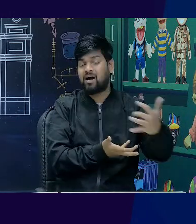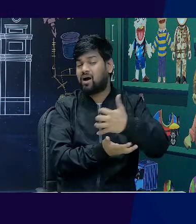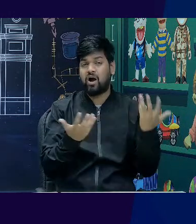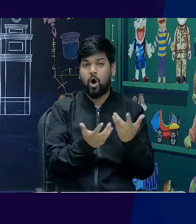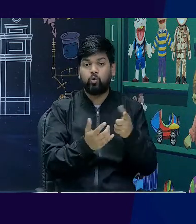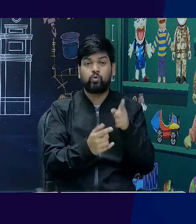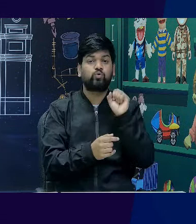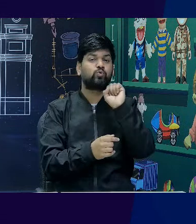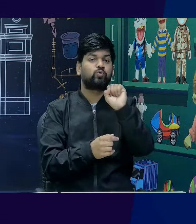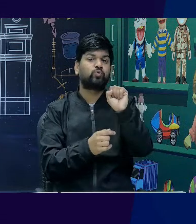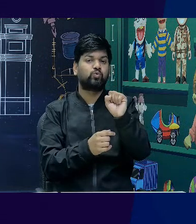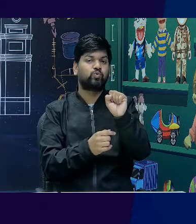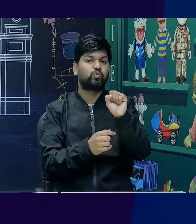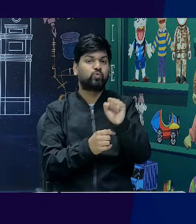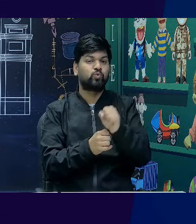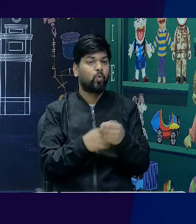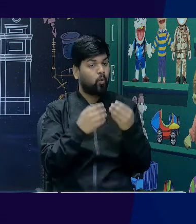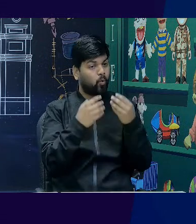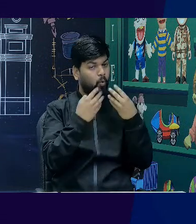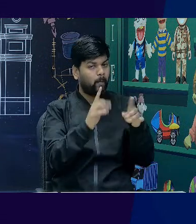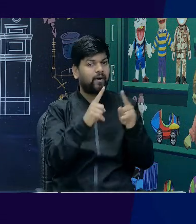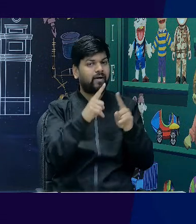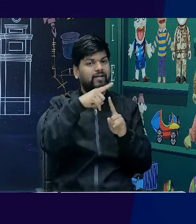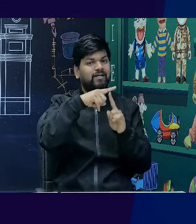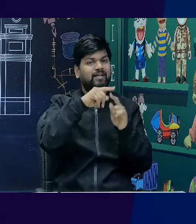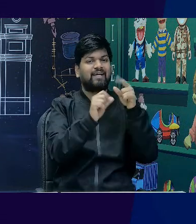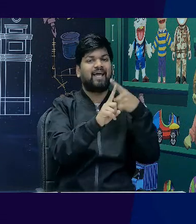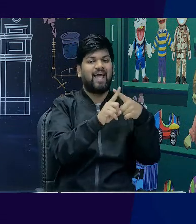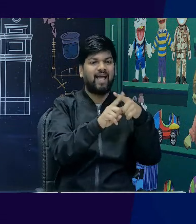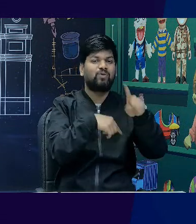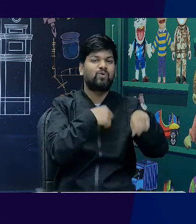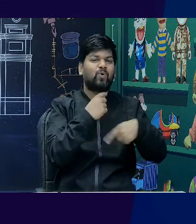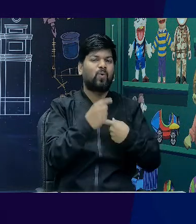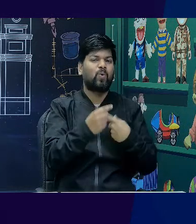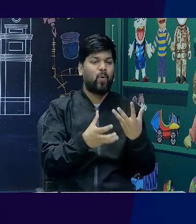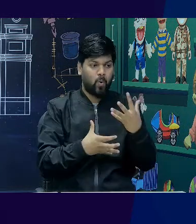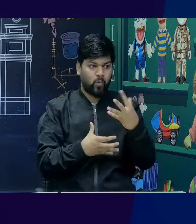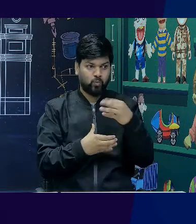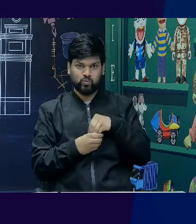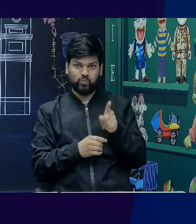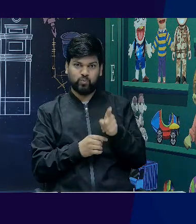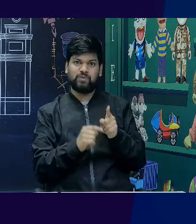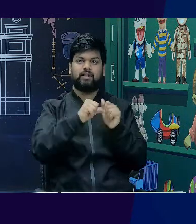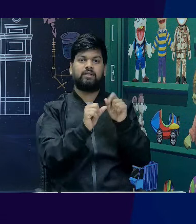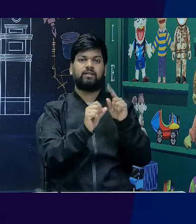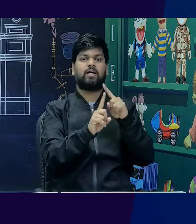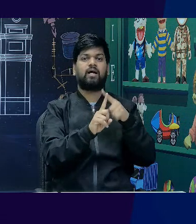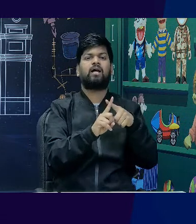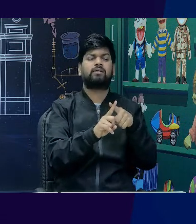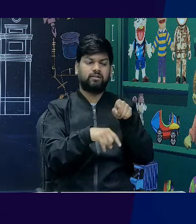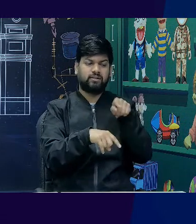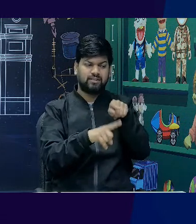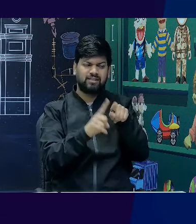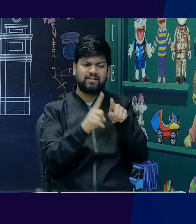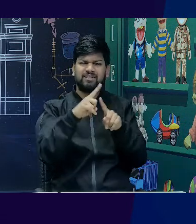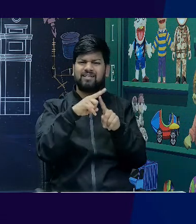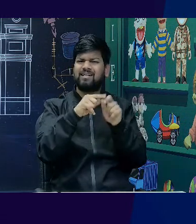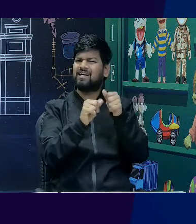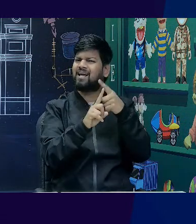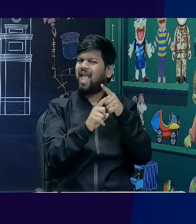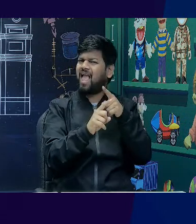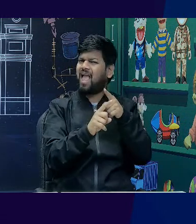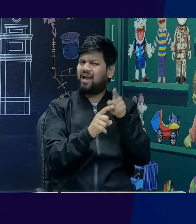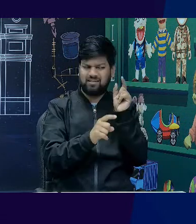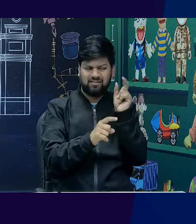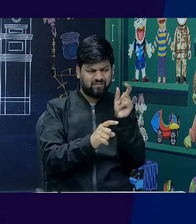be the expenditure or the money the government is spending to build roads, to give subsidies. For